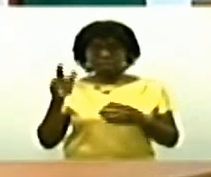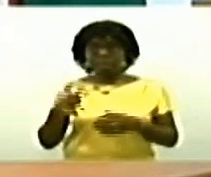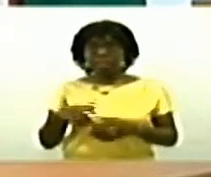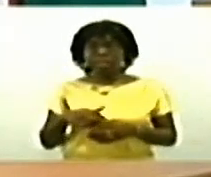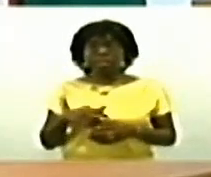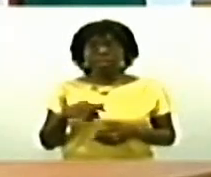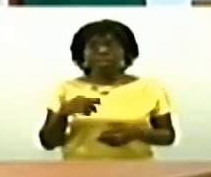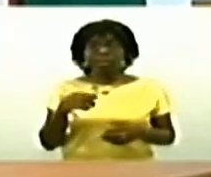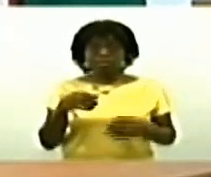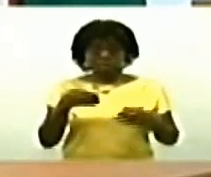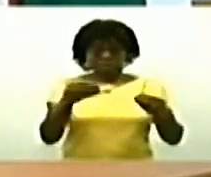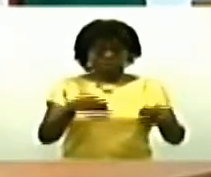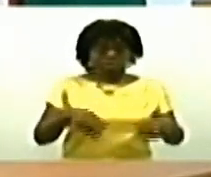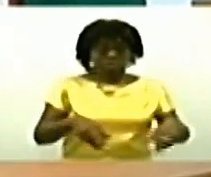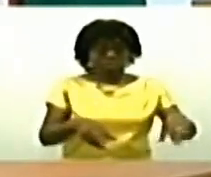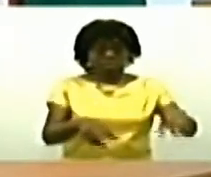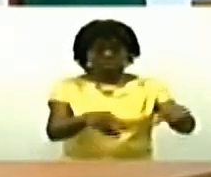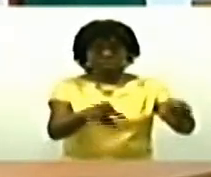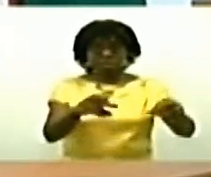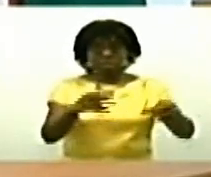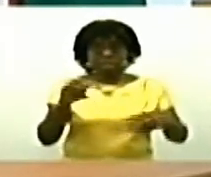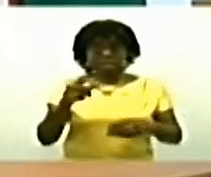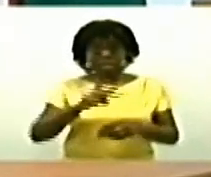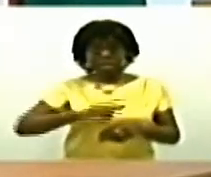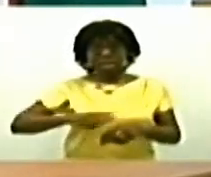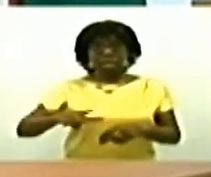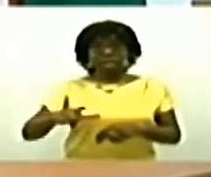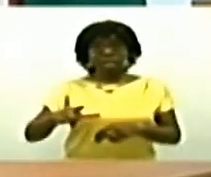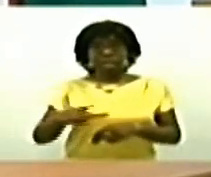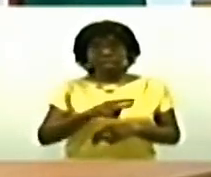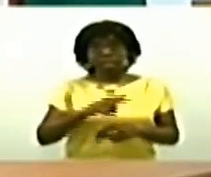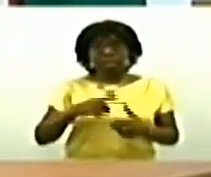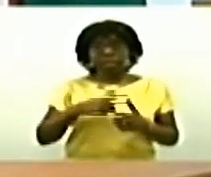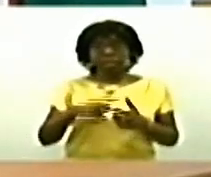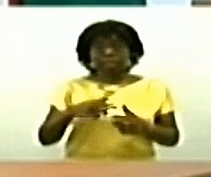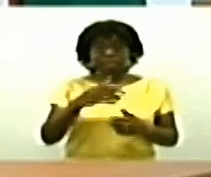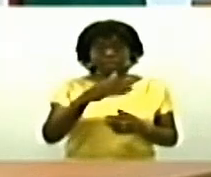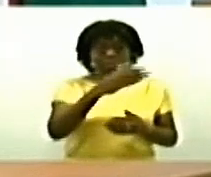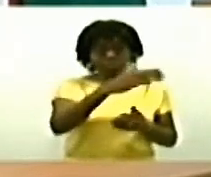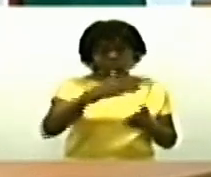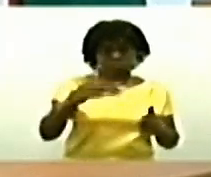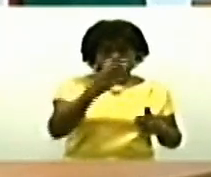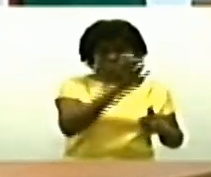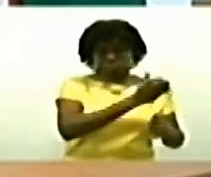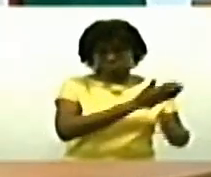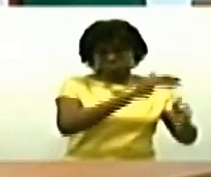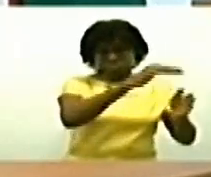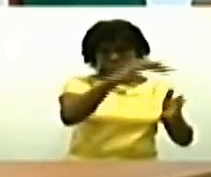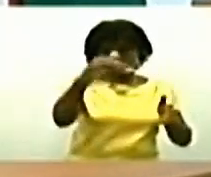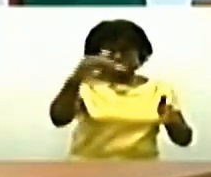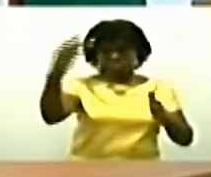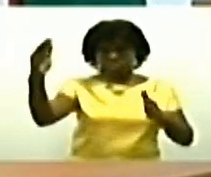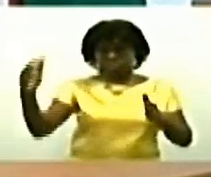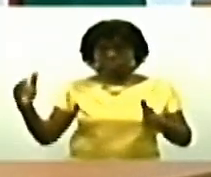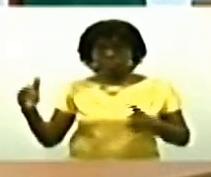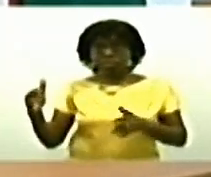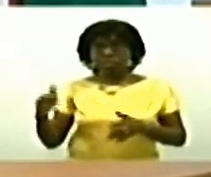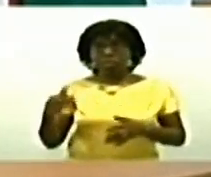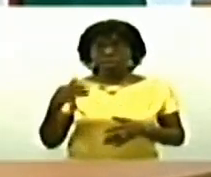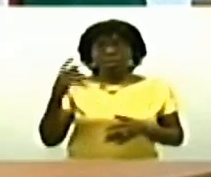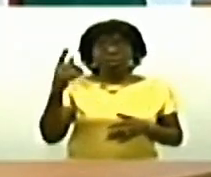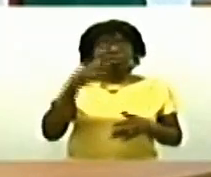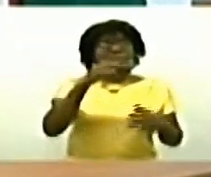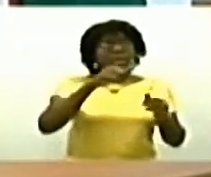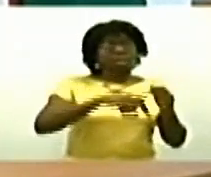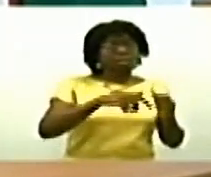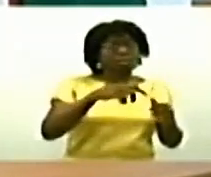once you put the roads down, the lands are then cut up. I mean, when I drive the lower part of Capital, you call Birch Grove,